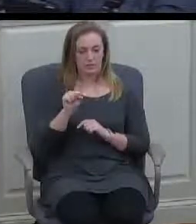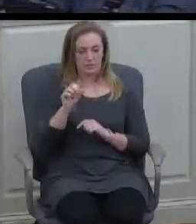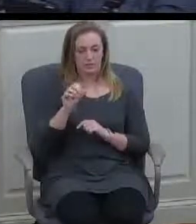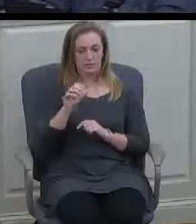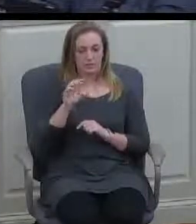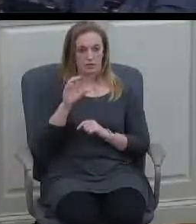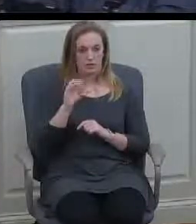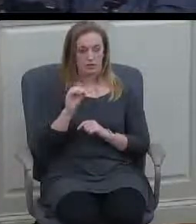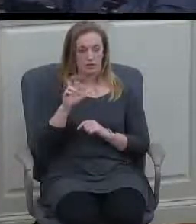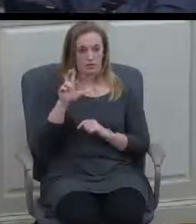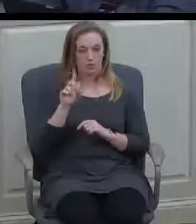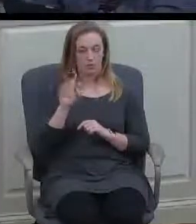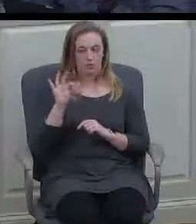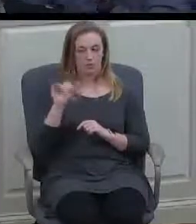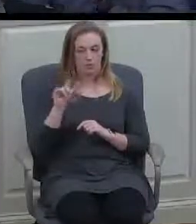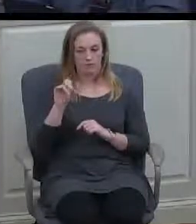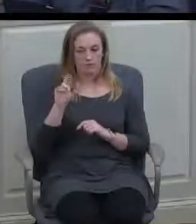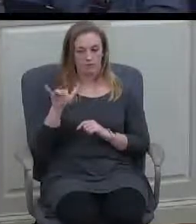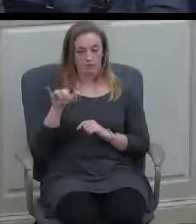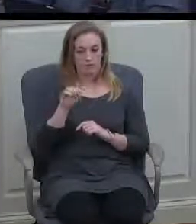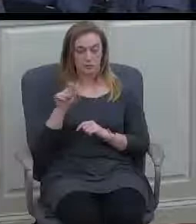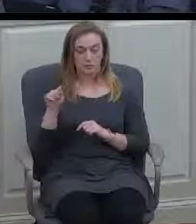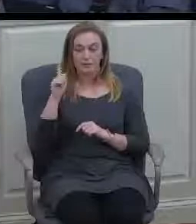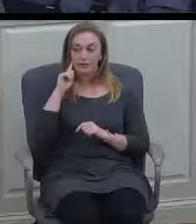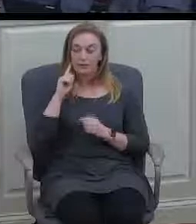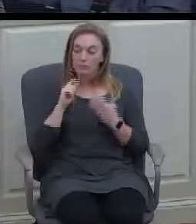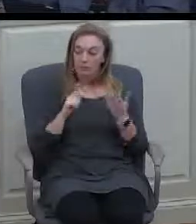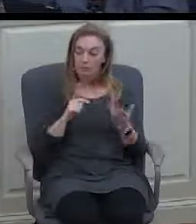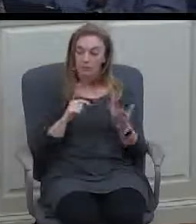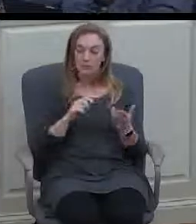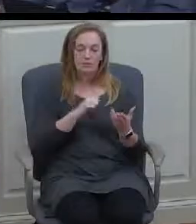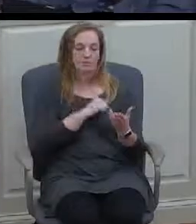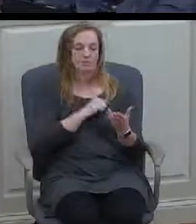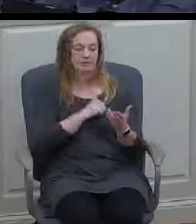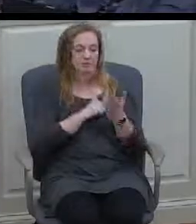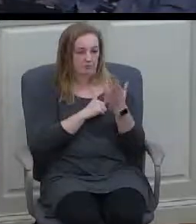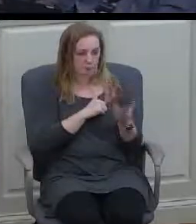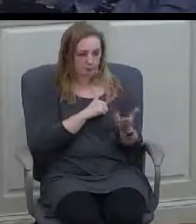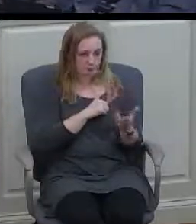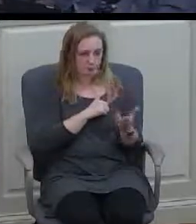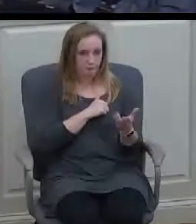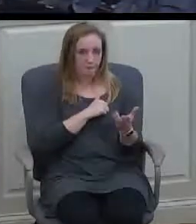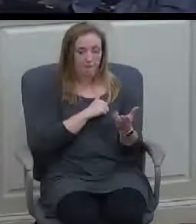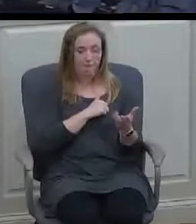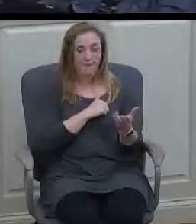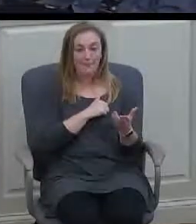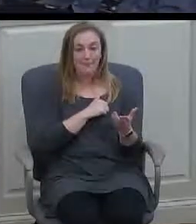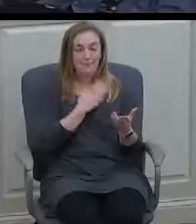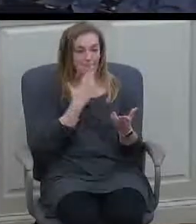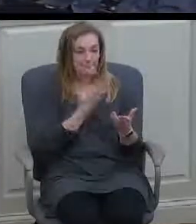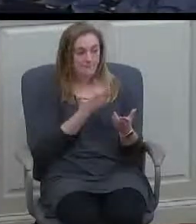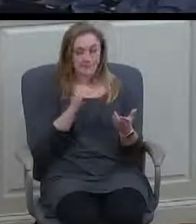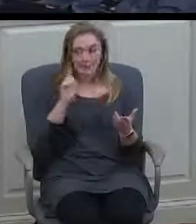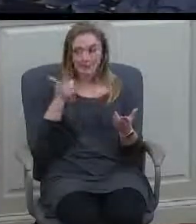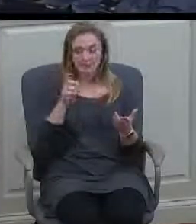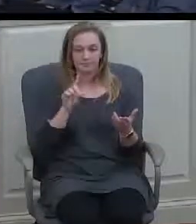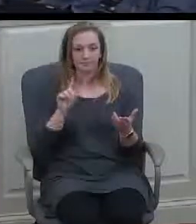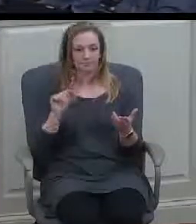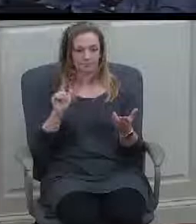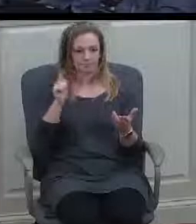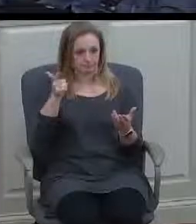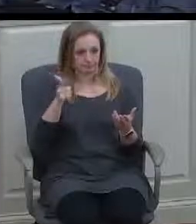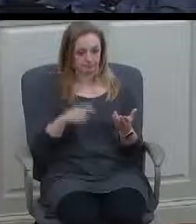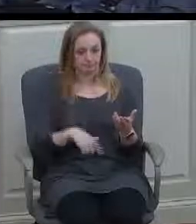Street. Do I hear a motion? So moved. Mr. Atkins, thank you. Second? Second. Mr.